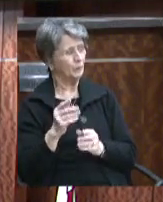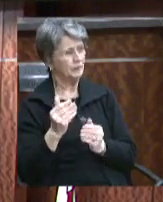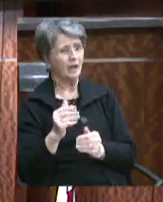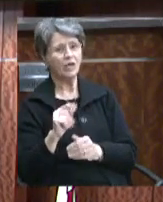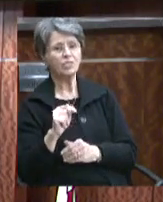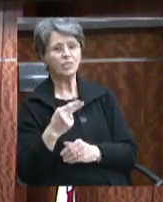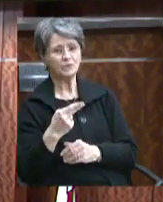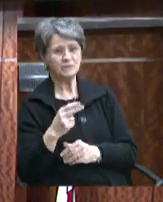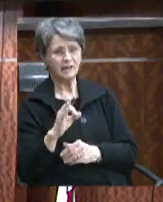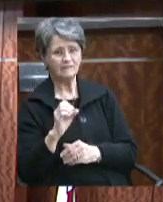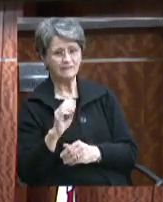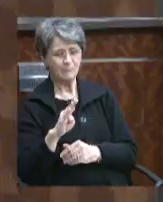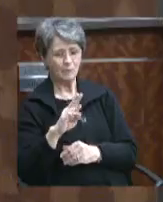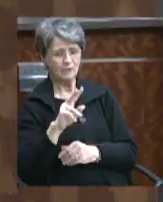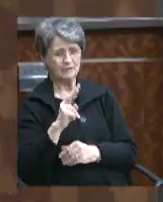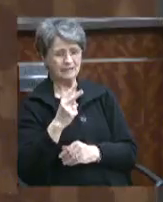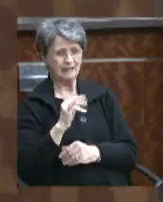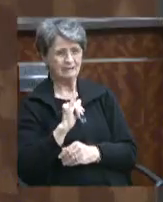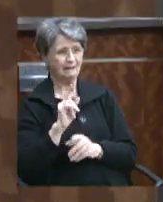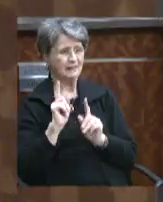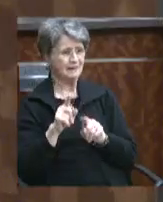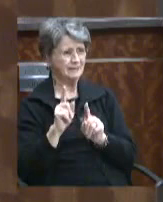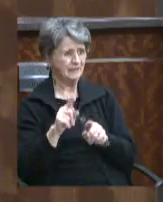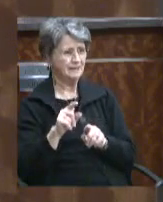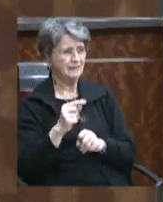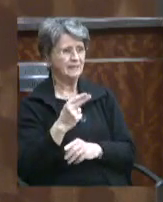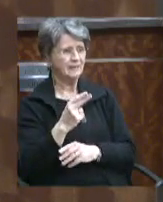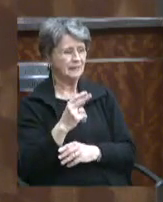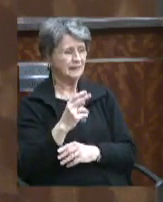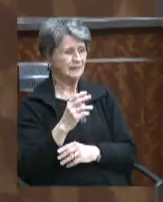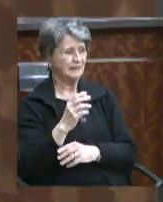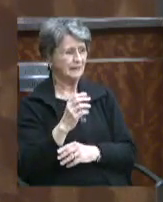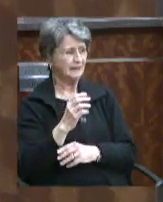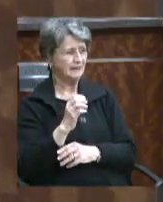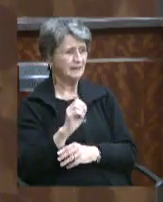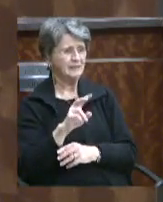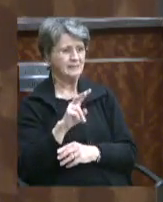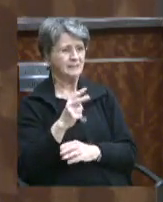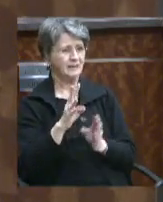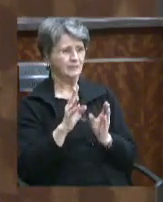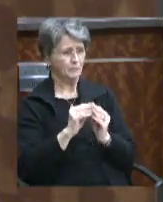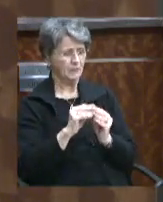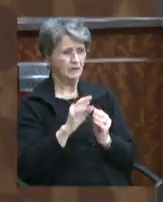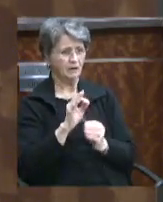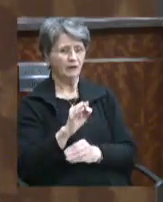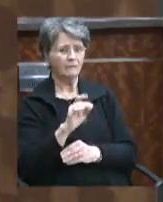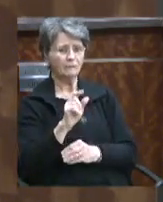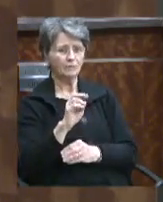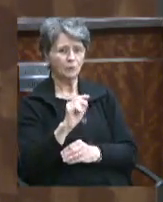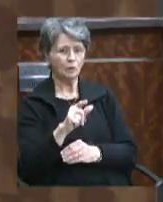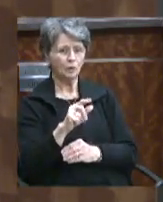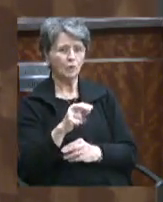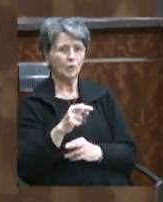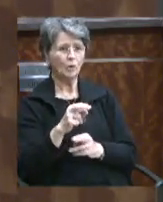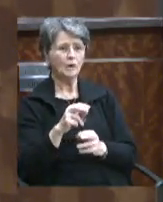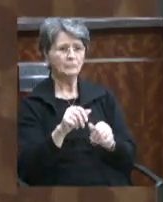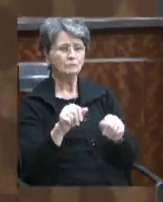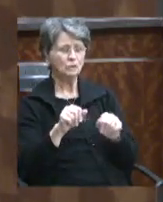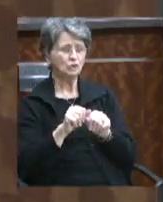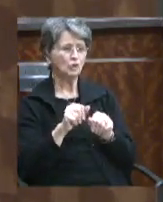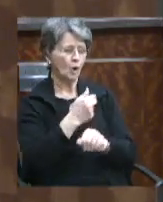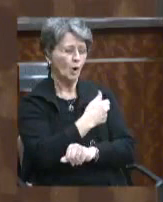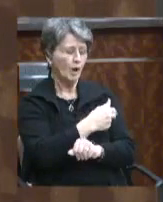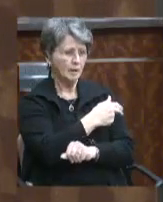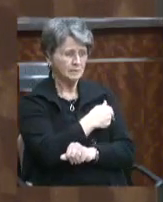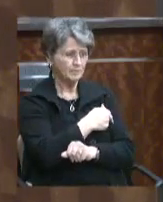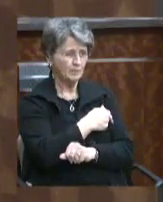Thursday, February 2nd, I attended the second meeting of the Laurel Regional Hospital Subcommittee meeting for